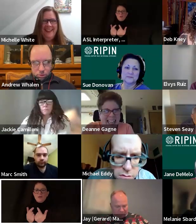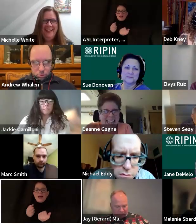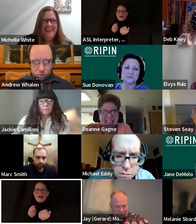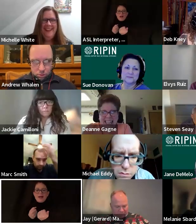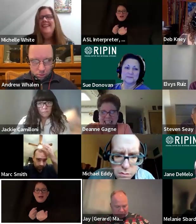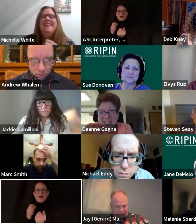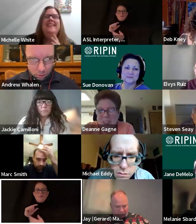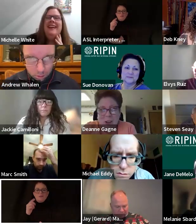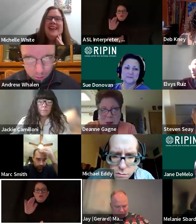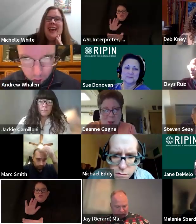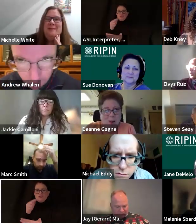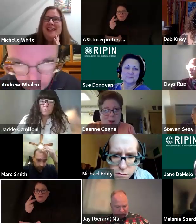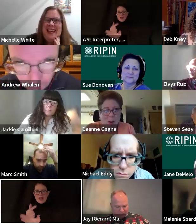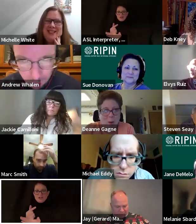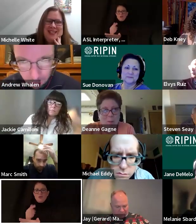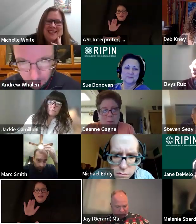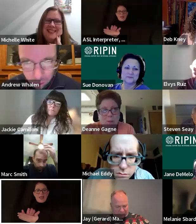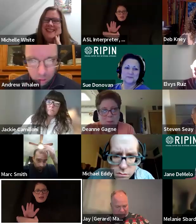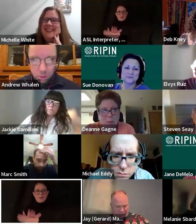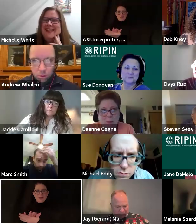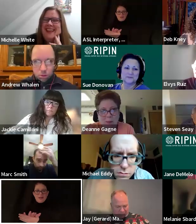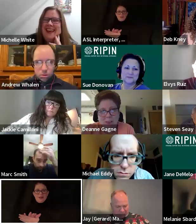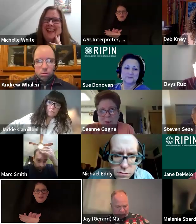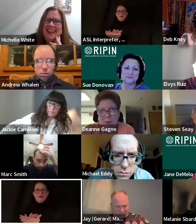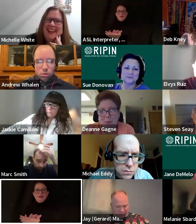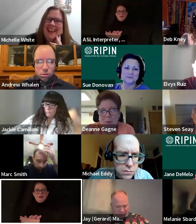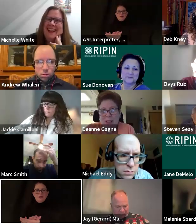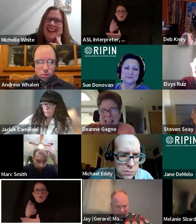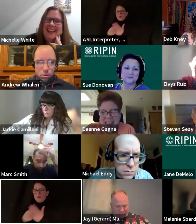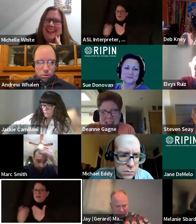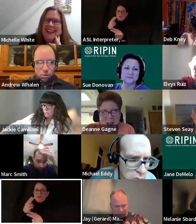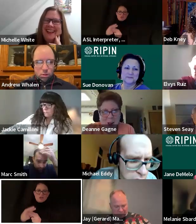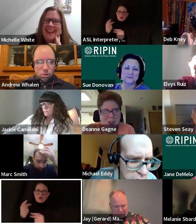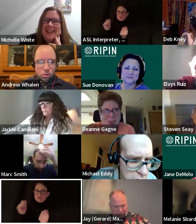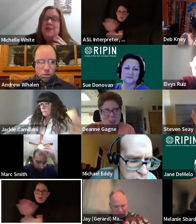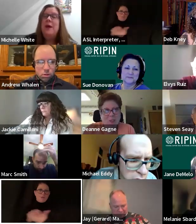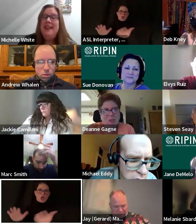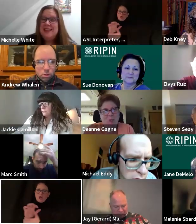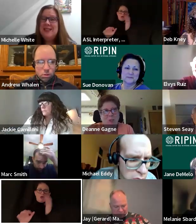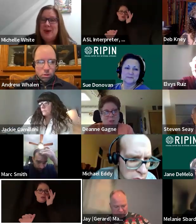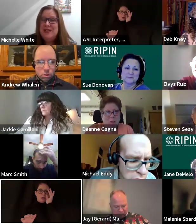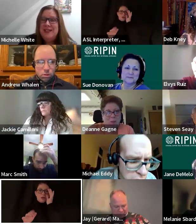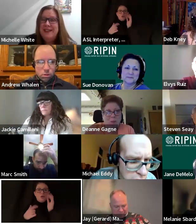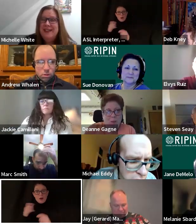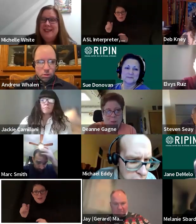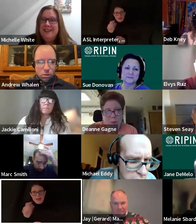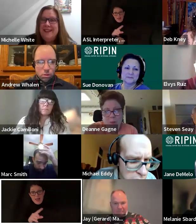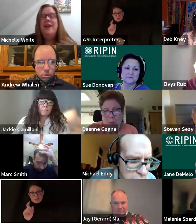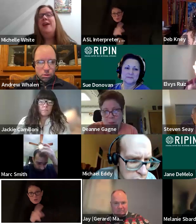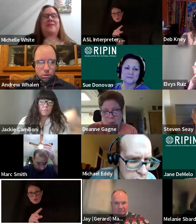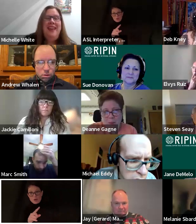The Graduate Academy, whatever it's called. Connection. It's all a blur. Yeah. Do you want me to ask the